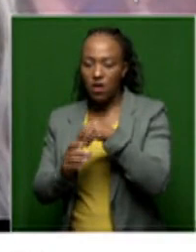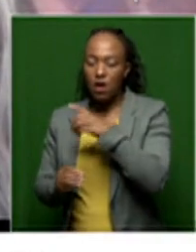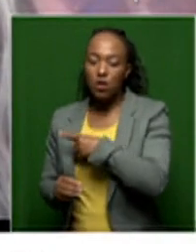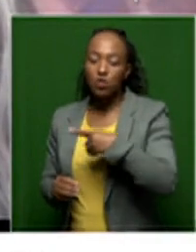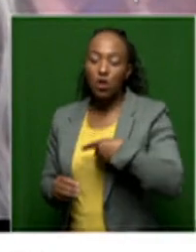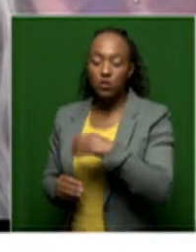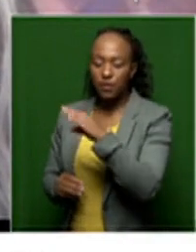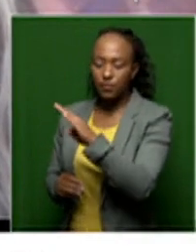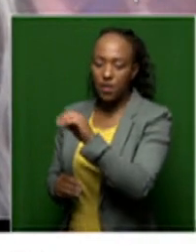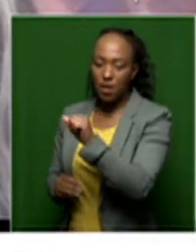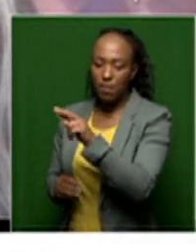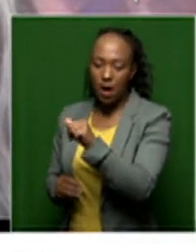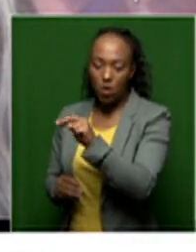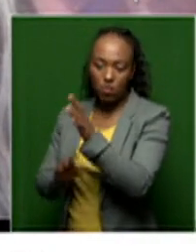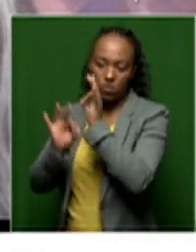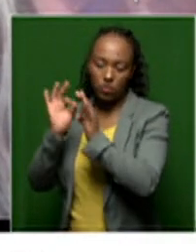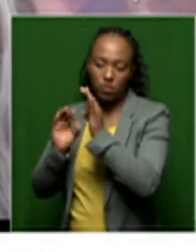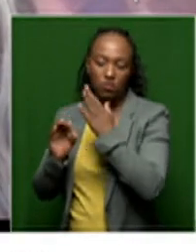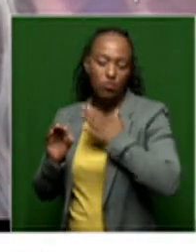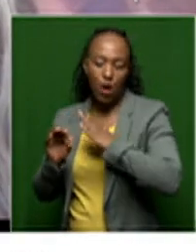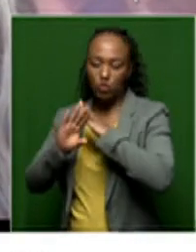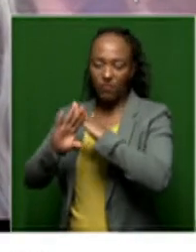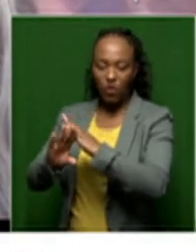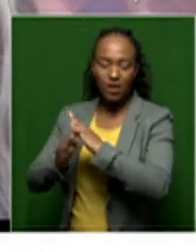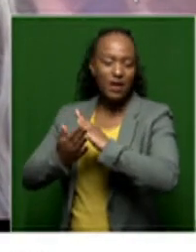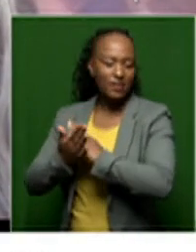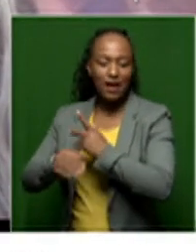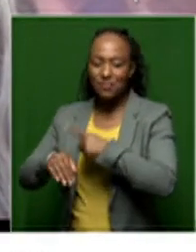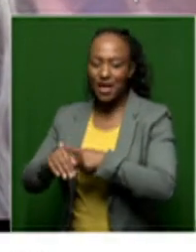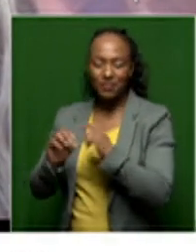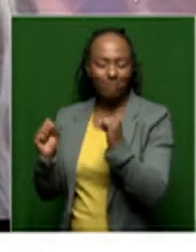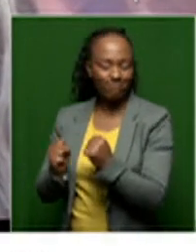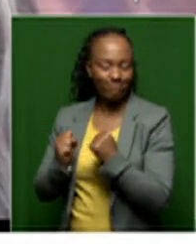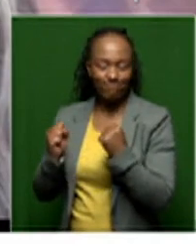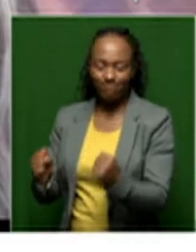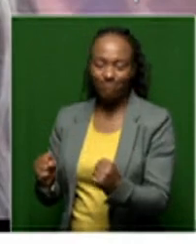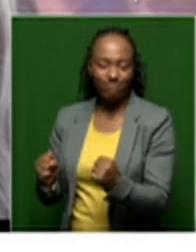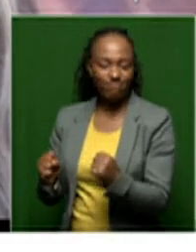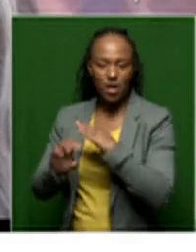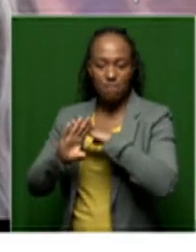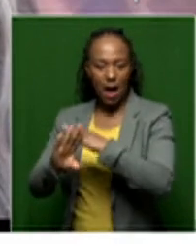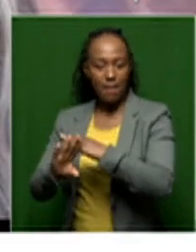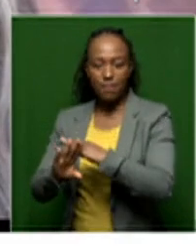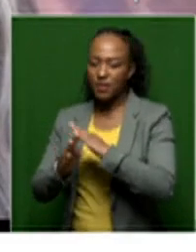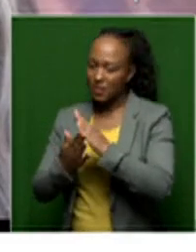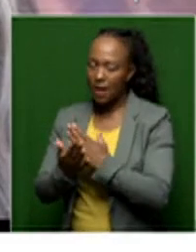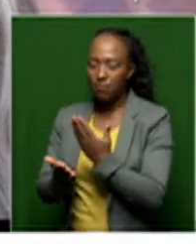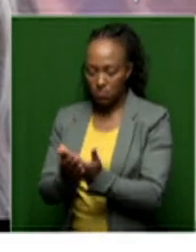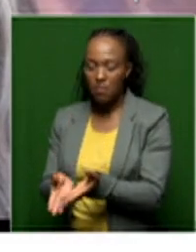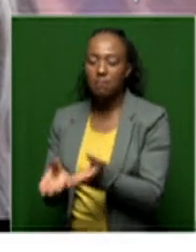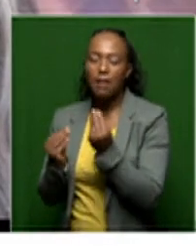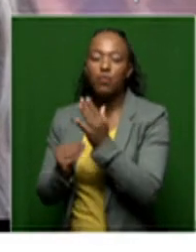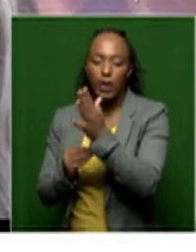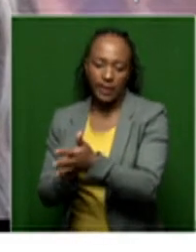come into it. So whether we want to avoid it or not, there are circumstances where we are almost just predisposed to get it, and that's